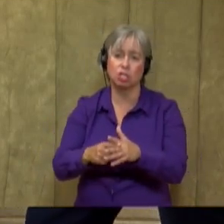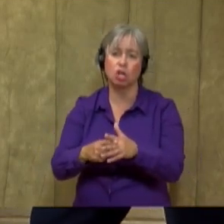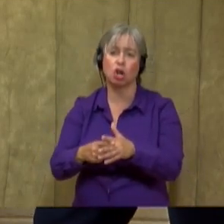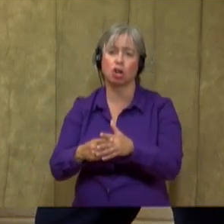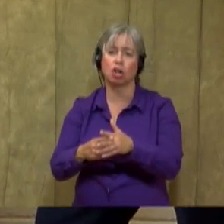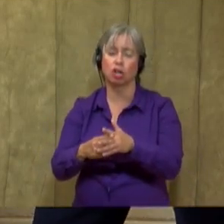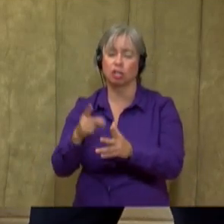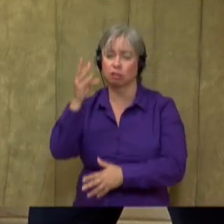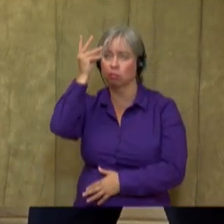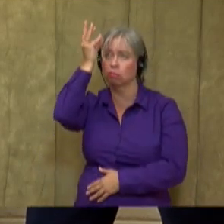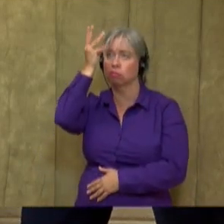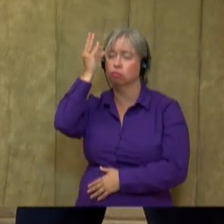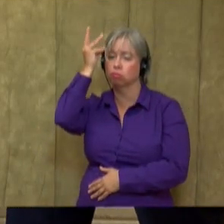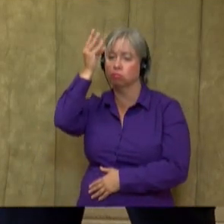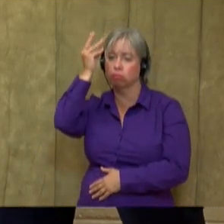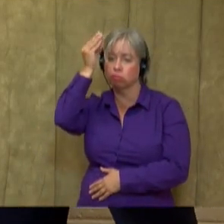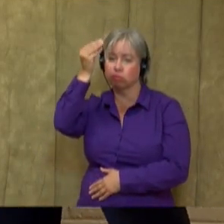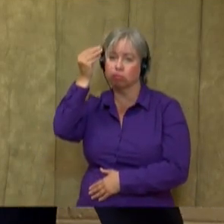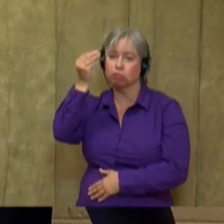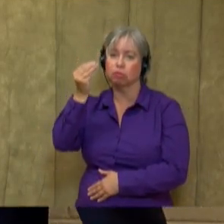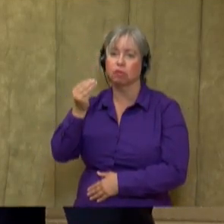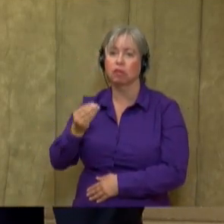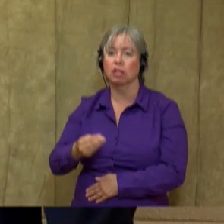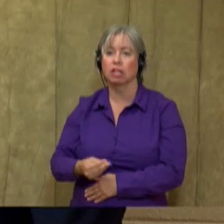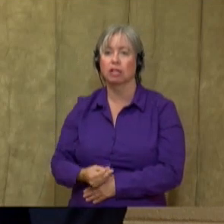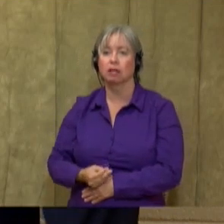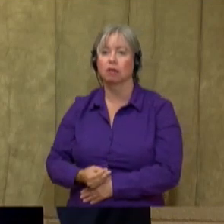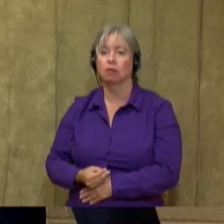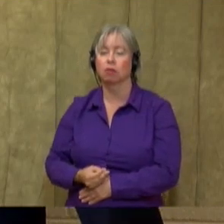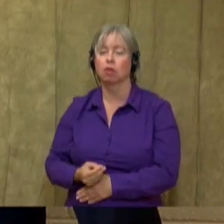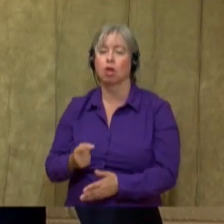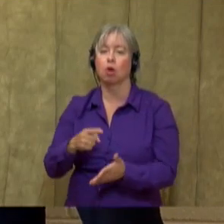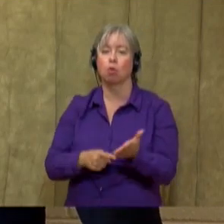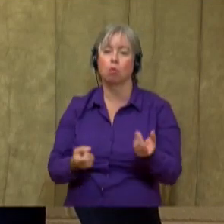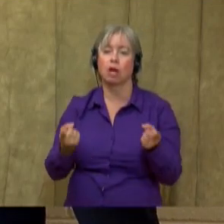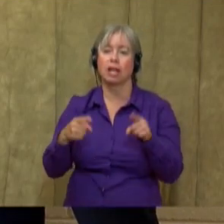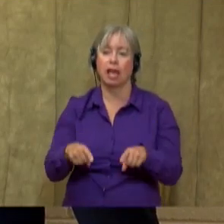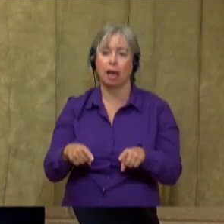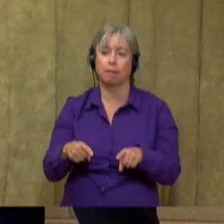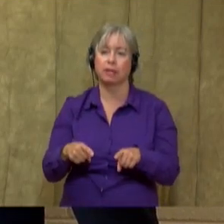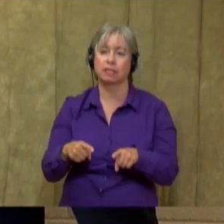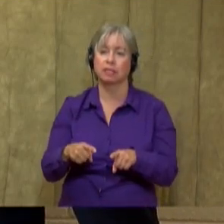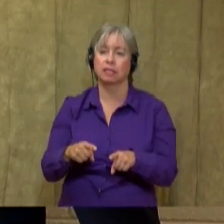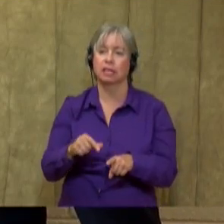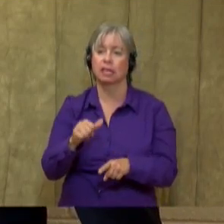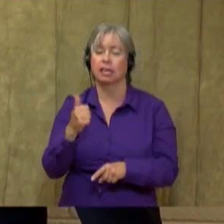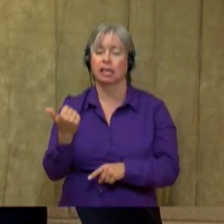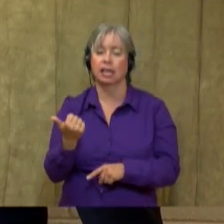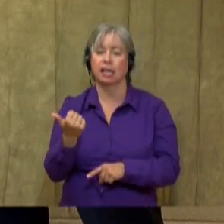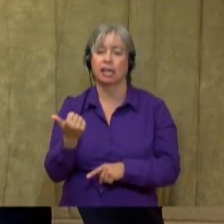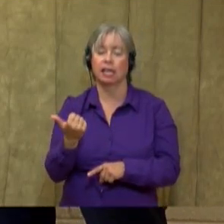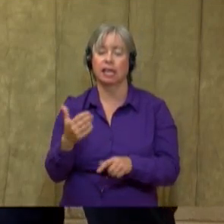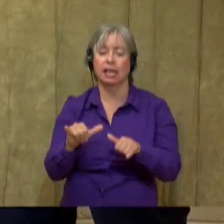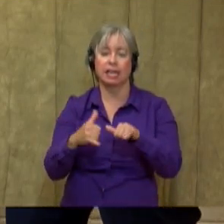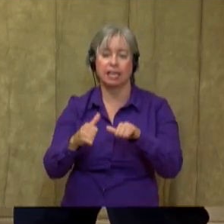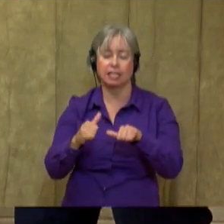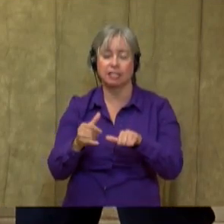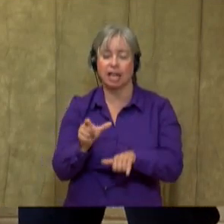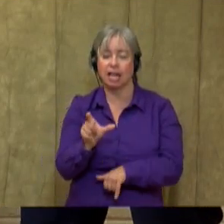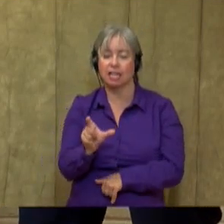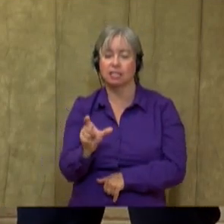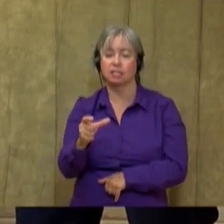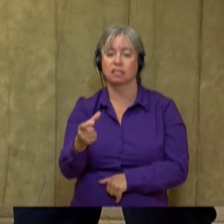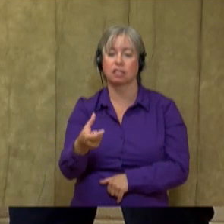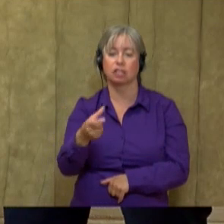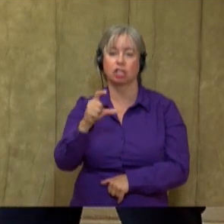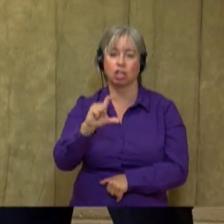then once we answer those questions, I want us thinking about what happens if I have any size cube. How can I answer